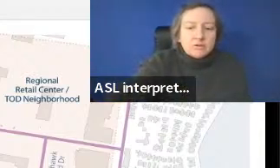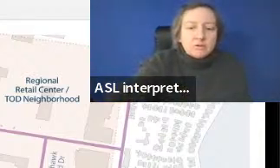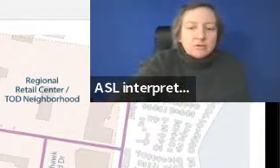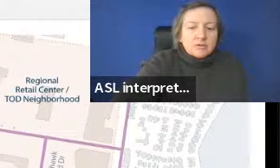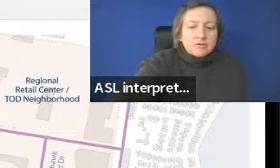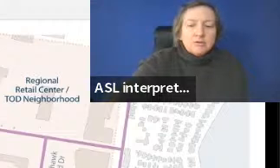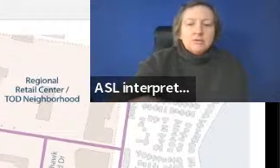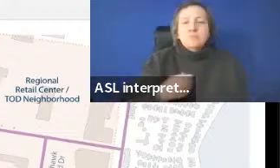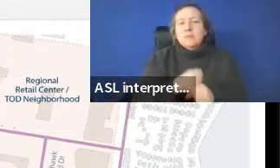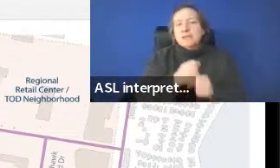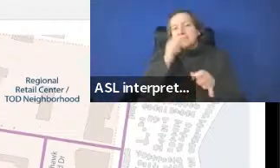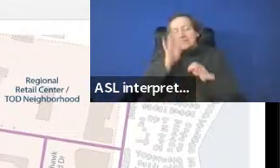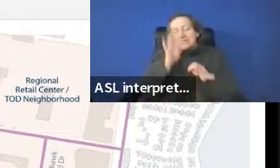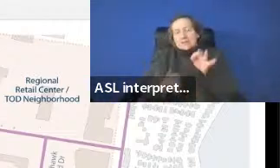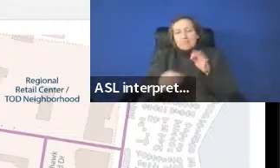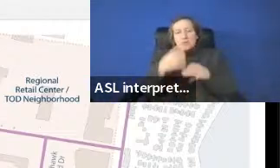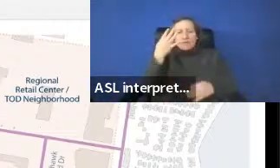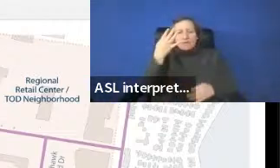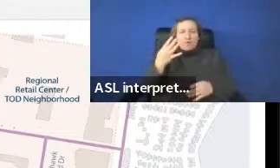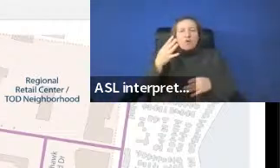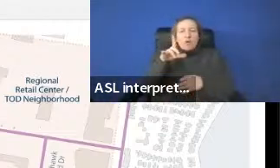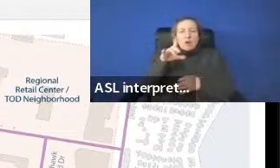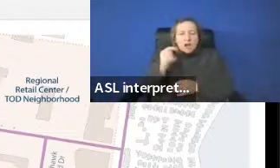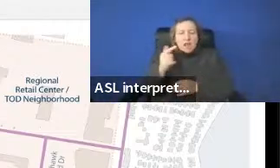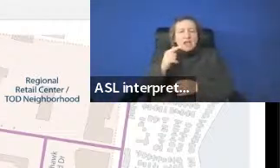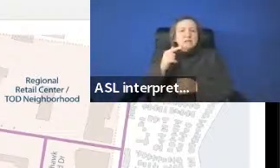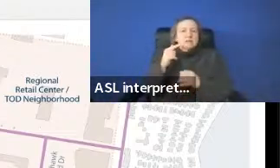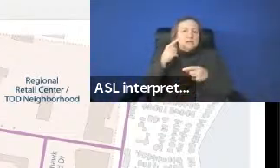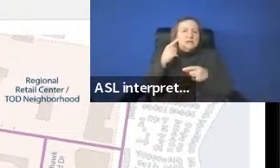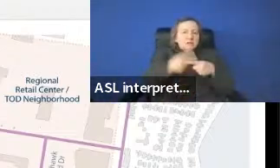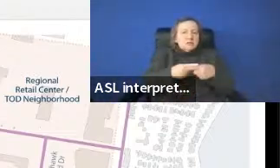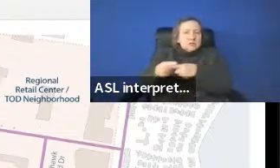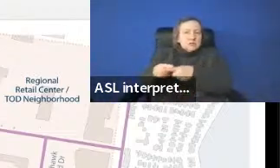4-legged intersection, right? Like a normal traffic signal.